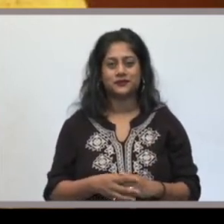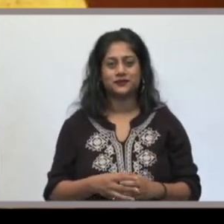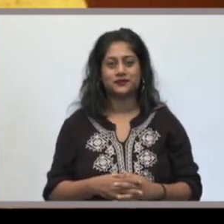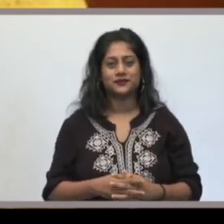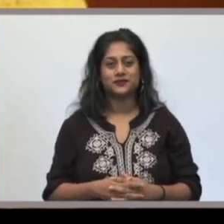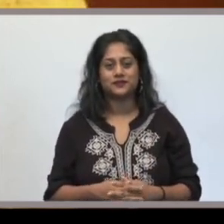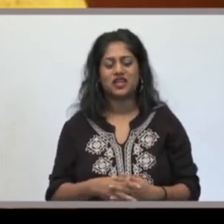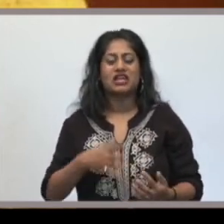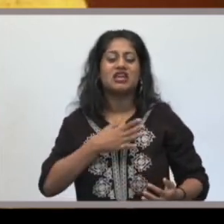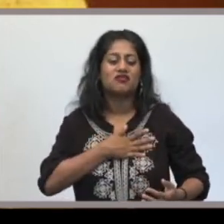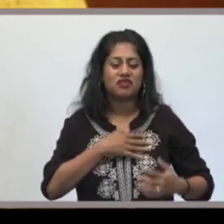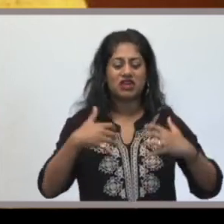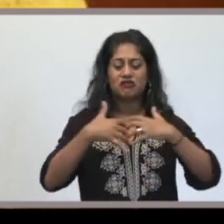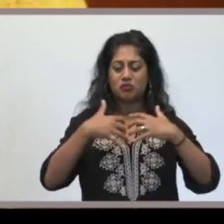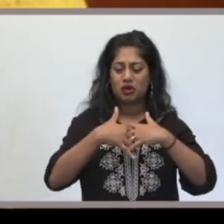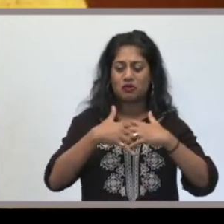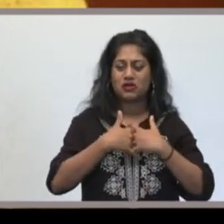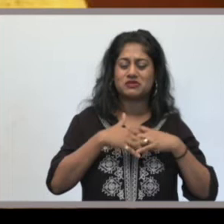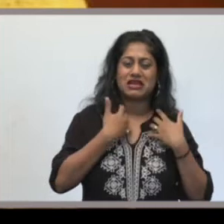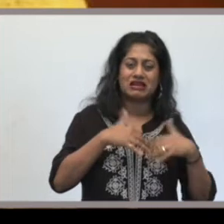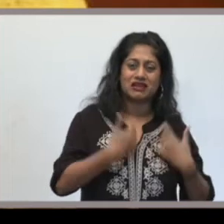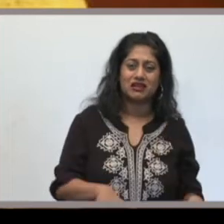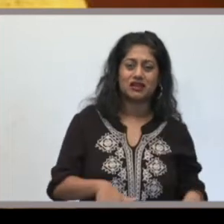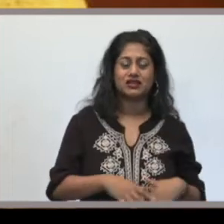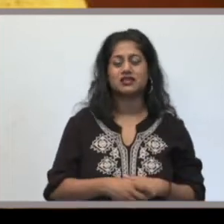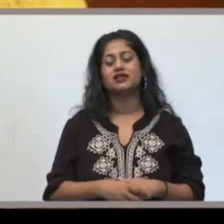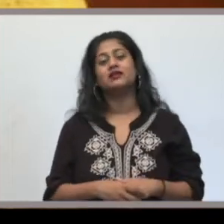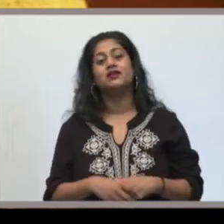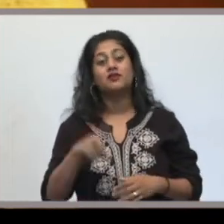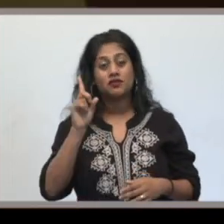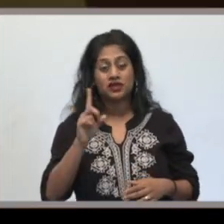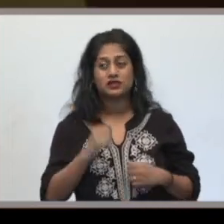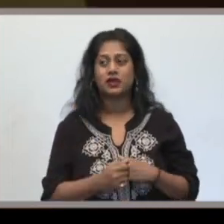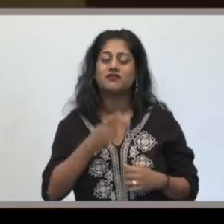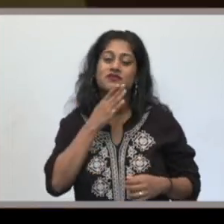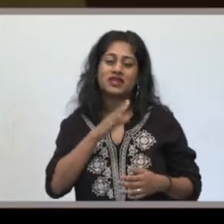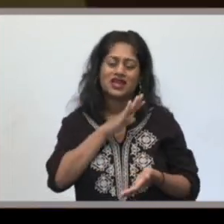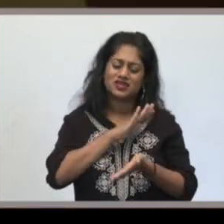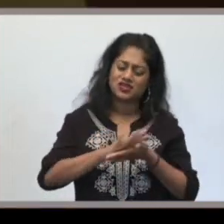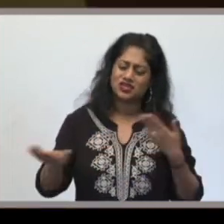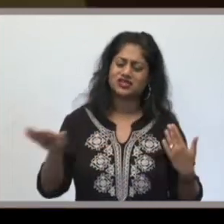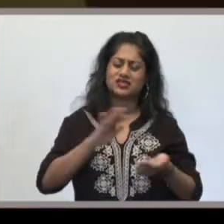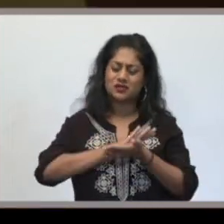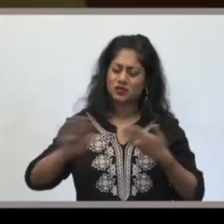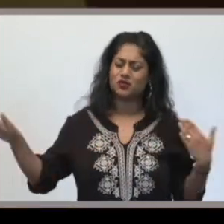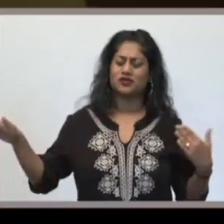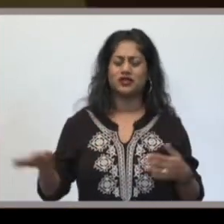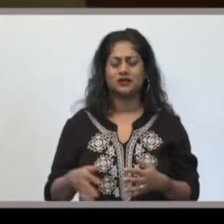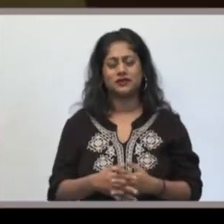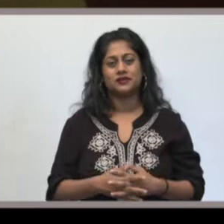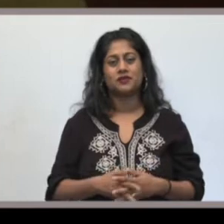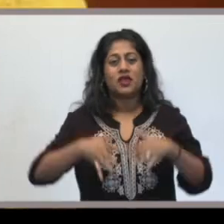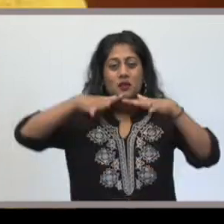your hurt. Some of these options that you do are wrong, right? The first one is repress it. Repress your hurt. Push it